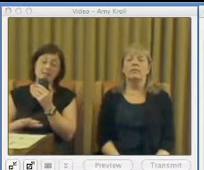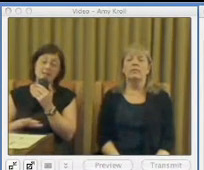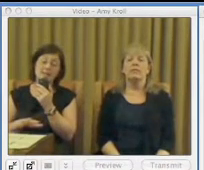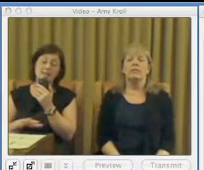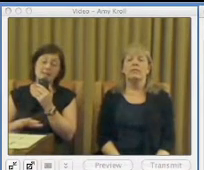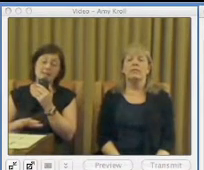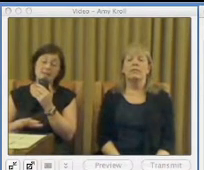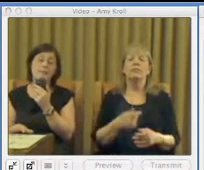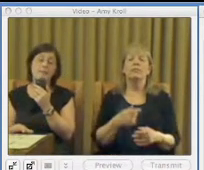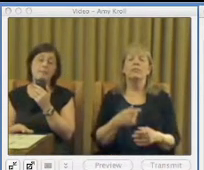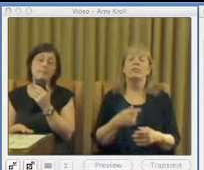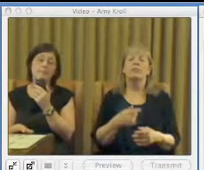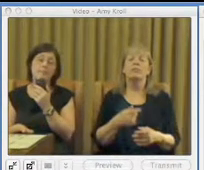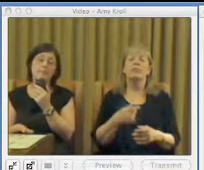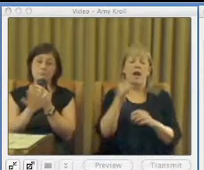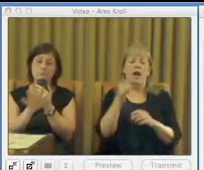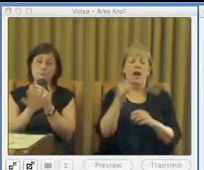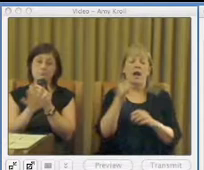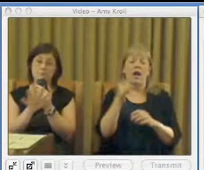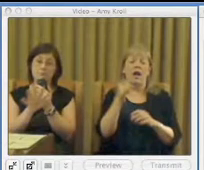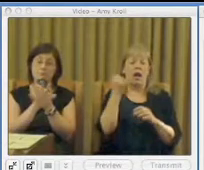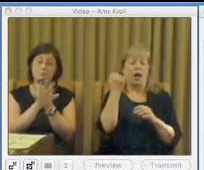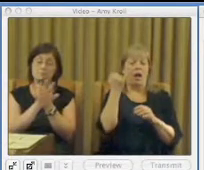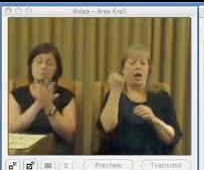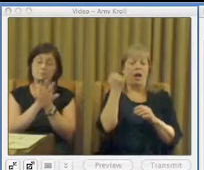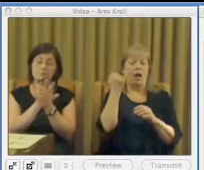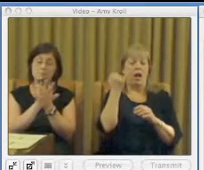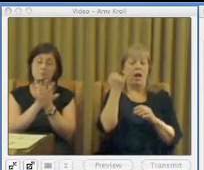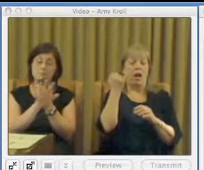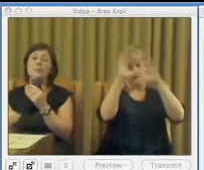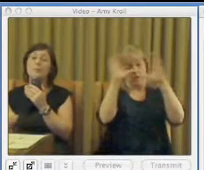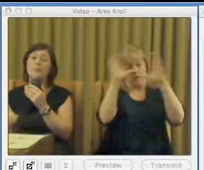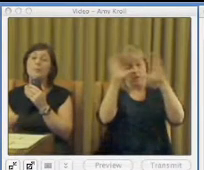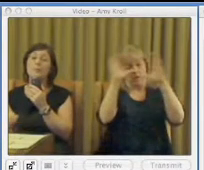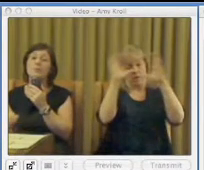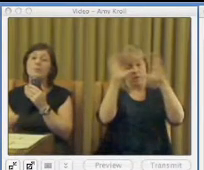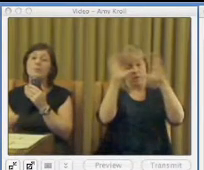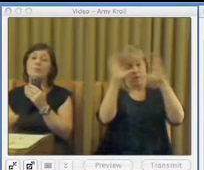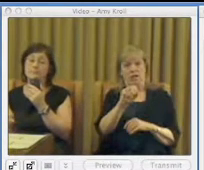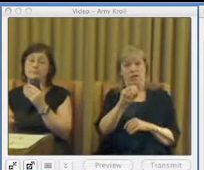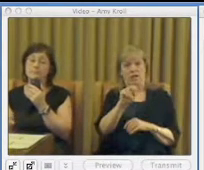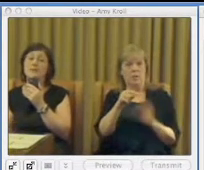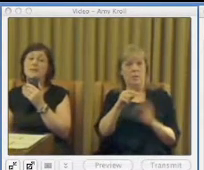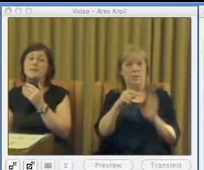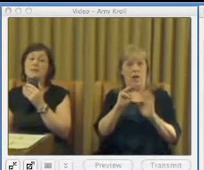We adopted this model from spoken languages,